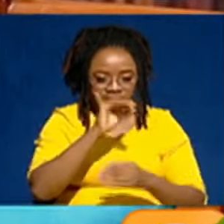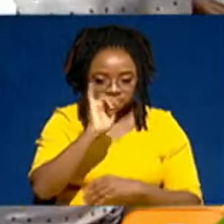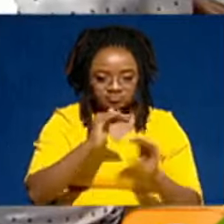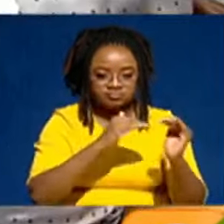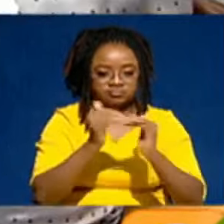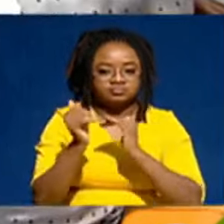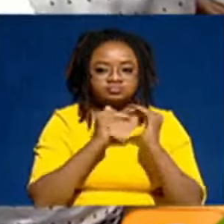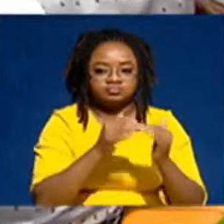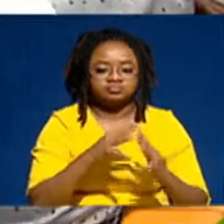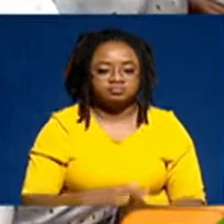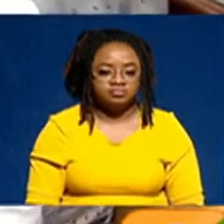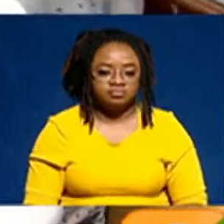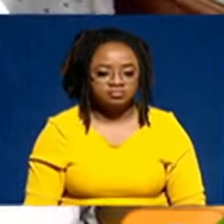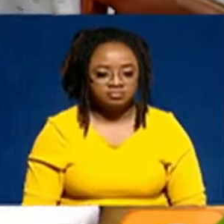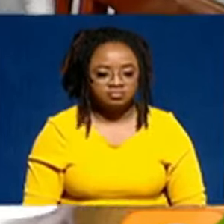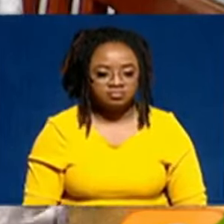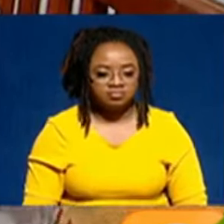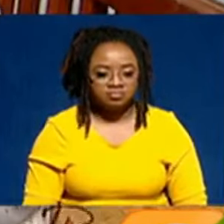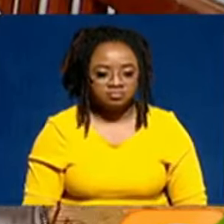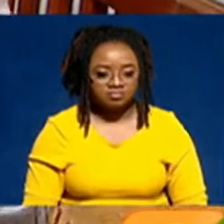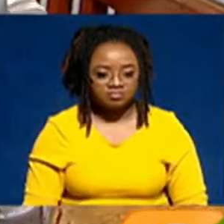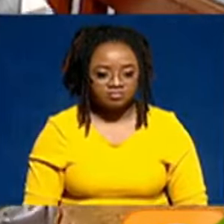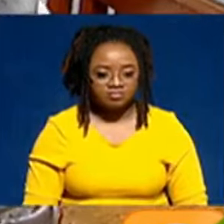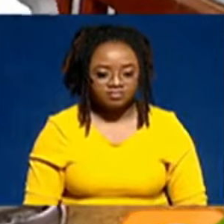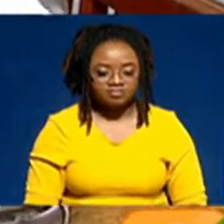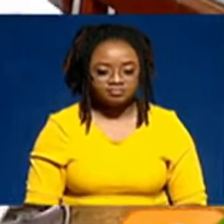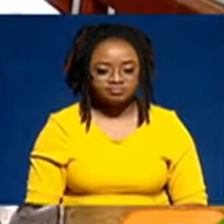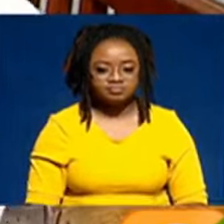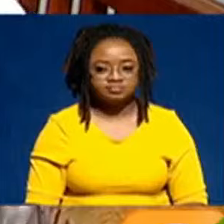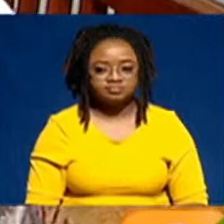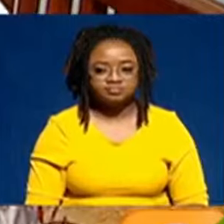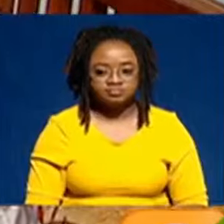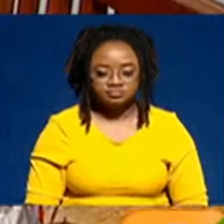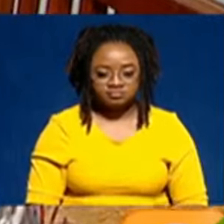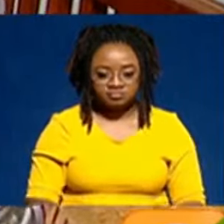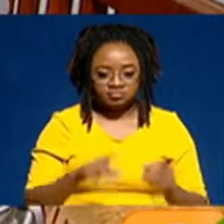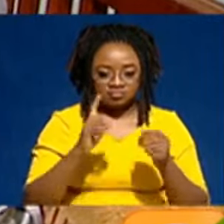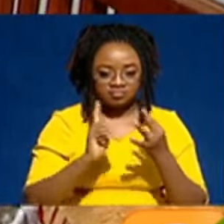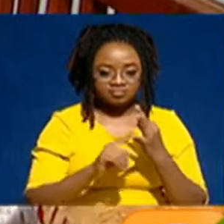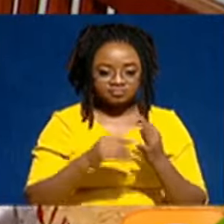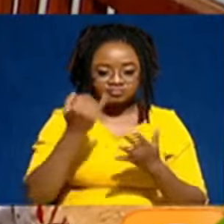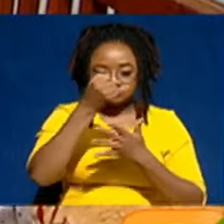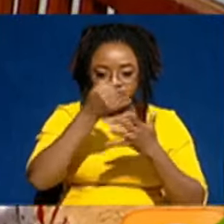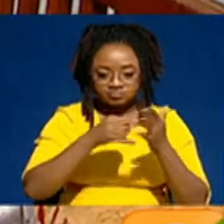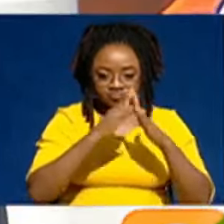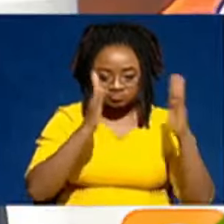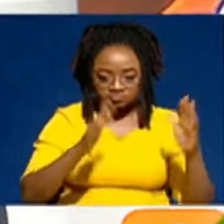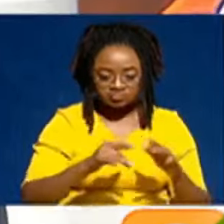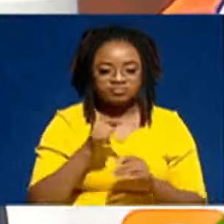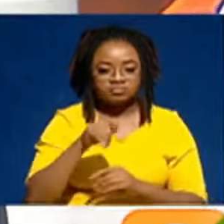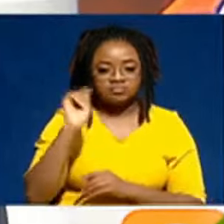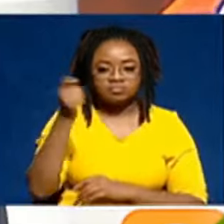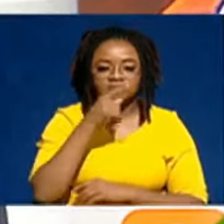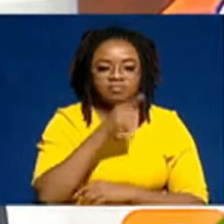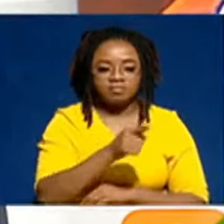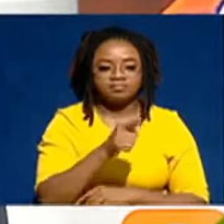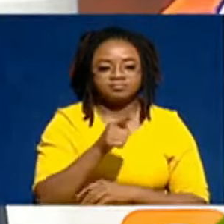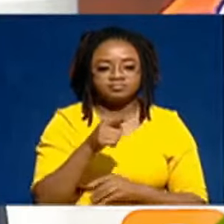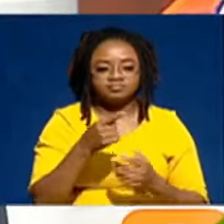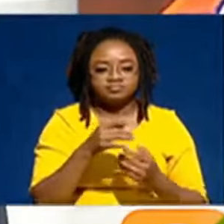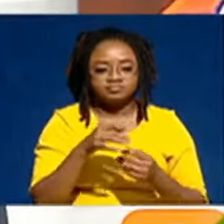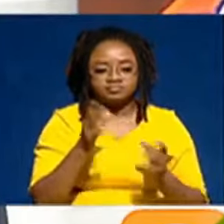about. Thank you. Absolutely. Florence Nyoli, President of the Architectural Association of Kenya. Thank you so much for your time. Thank you, Jeff. Appreciate it. And